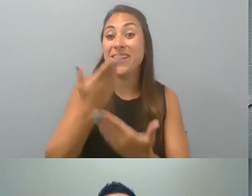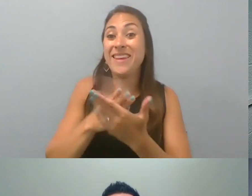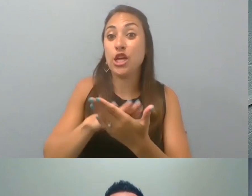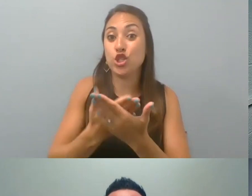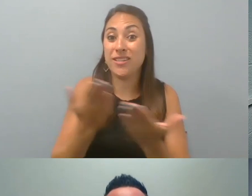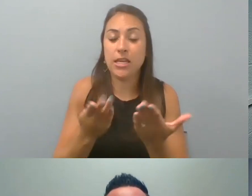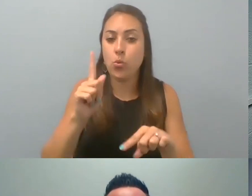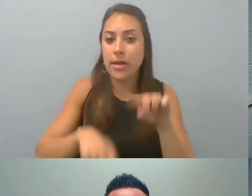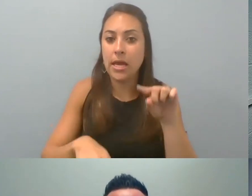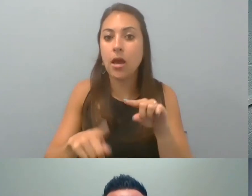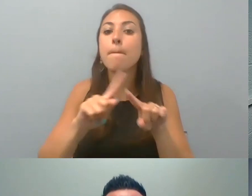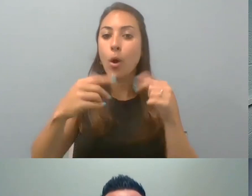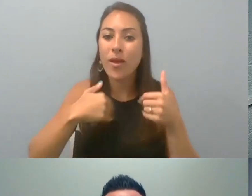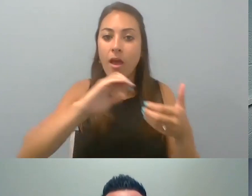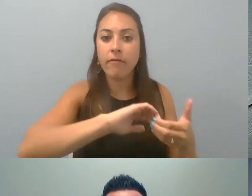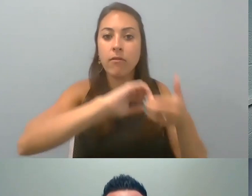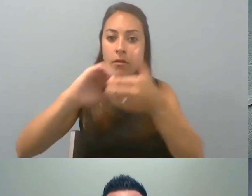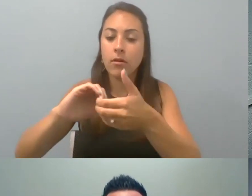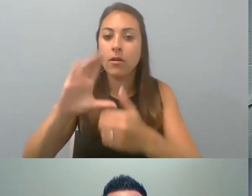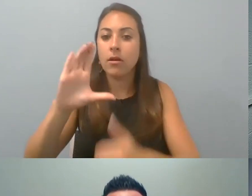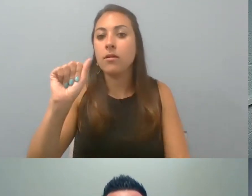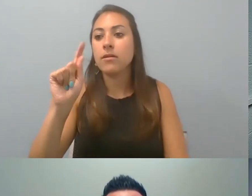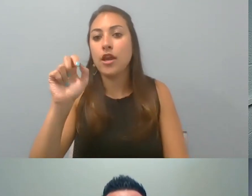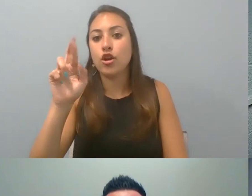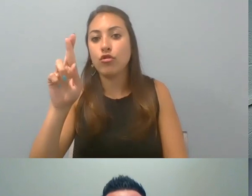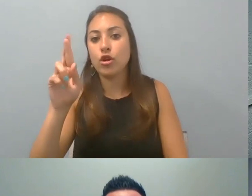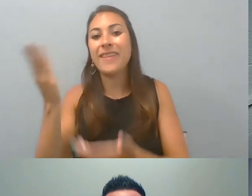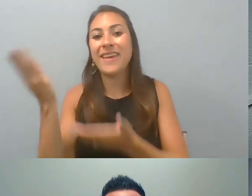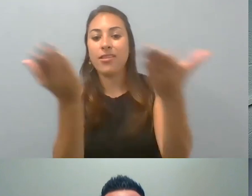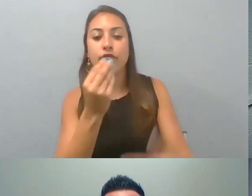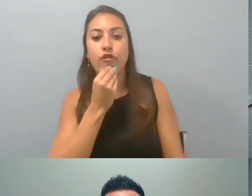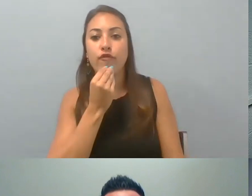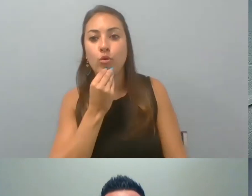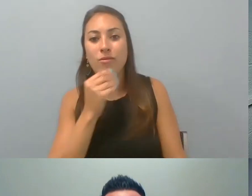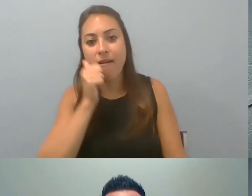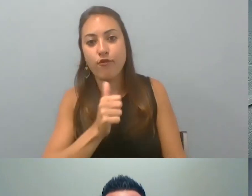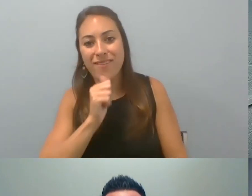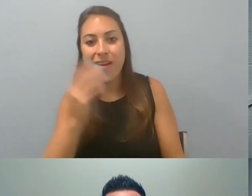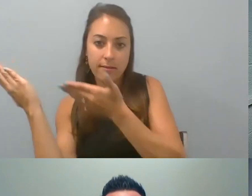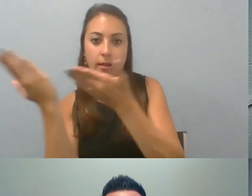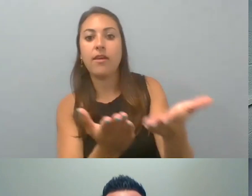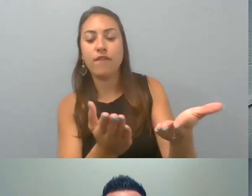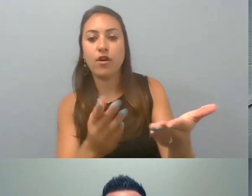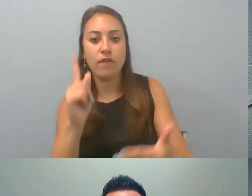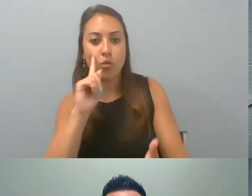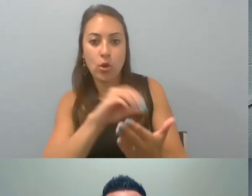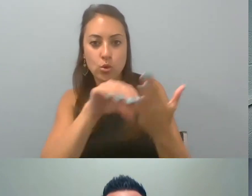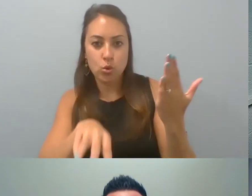we have a partnership with a kosher caterer, and they deliver food every day for those